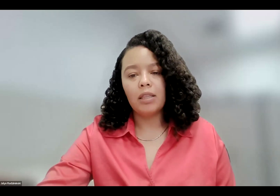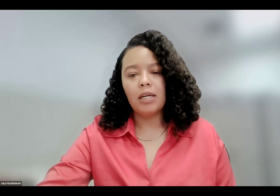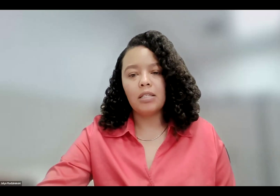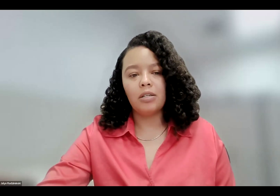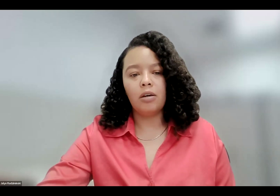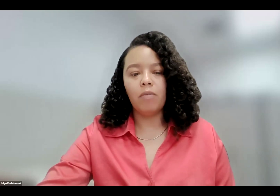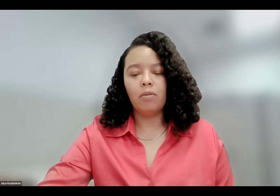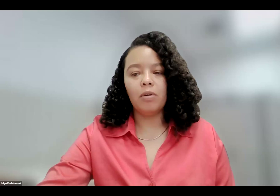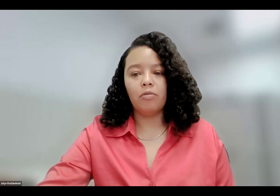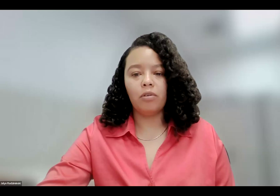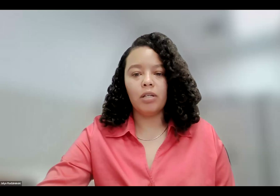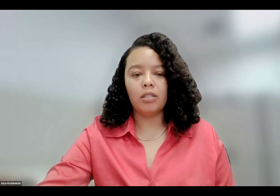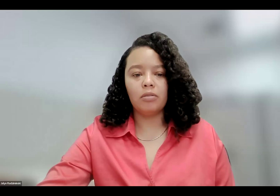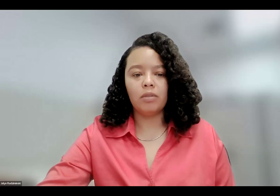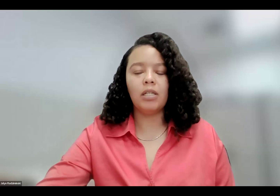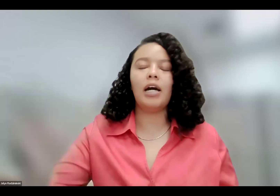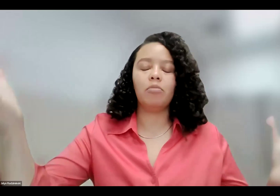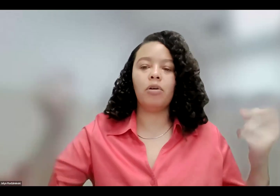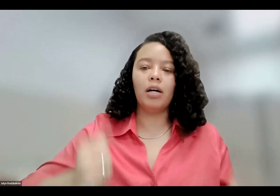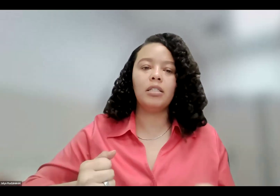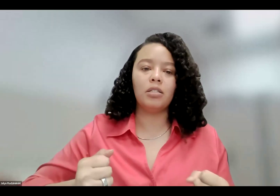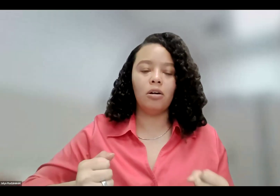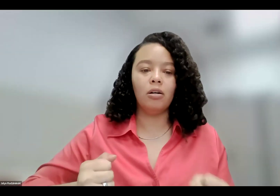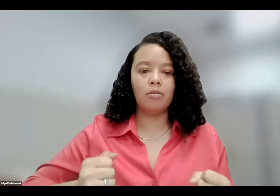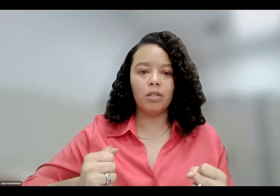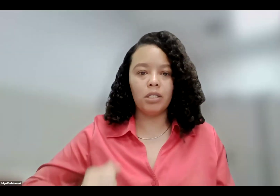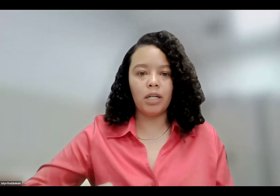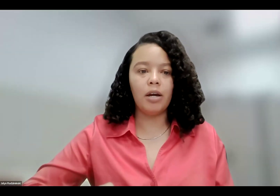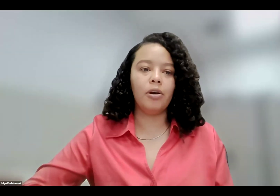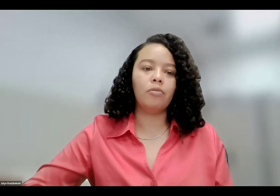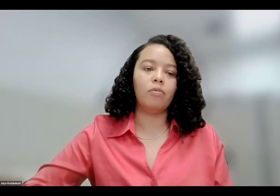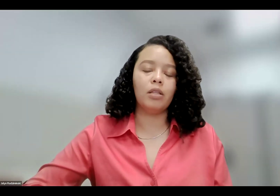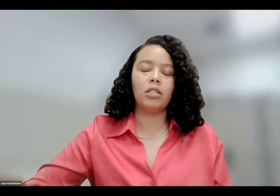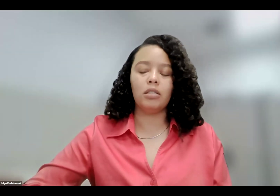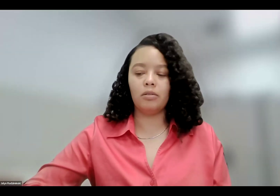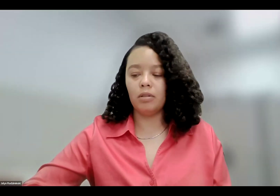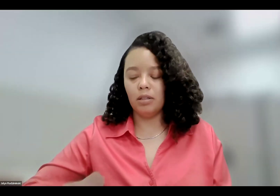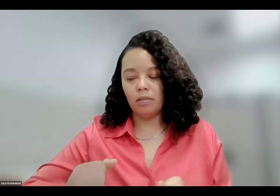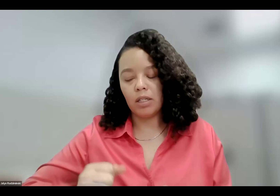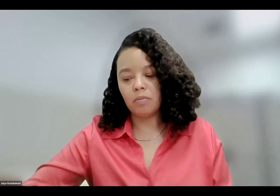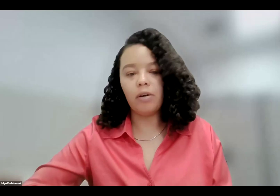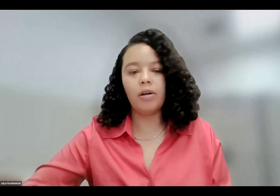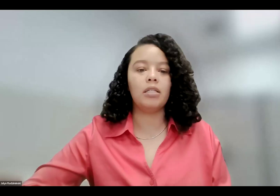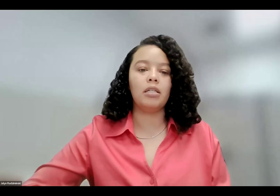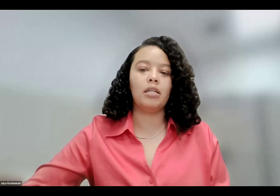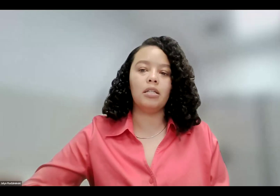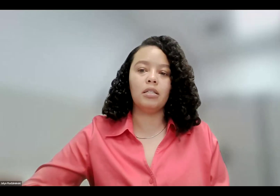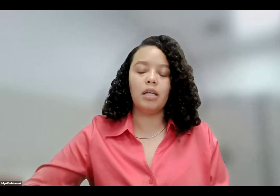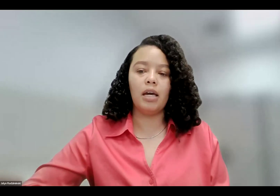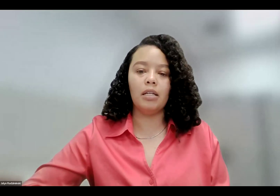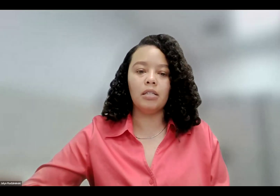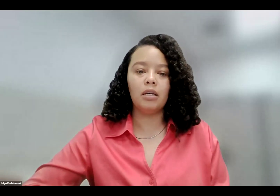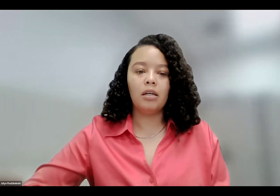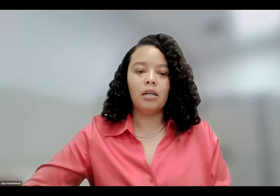Well, I think it's a good moment for us to kind of process all that was shared with just the lived